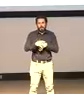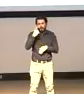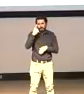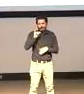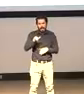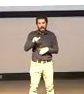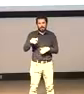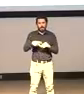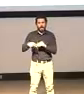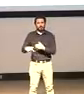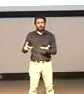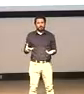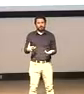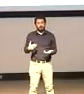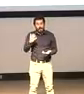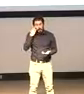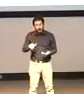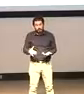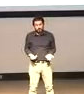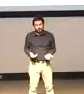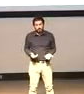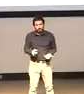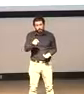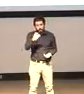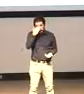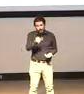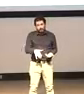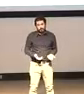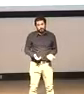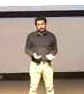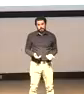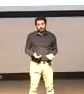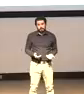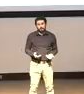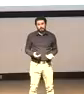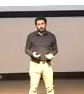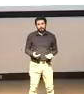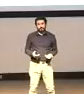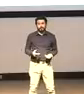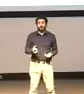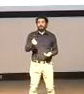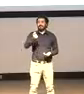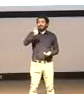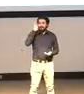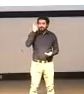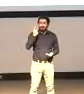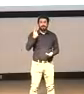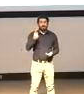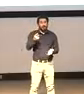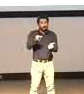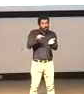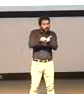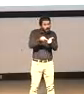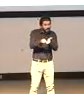to this degree. I know this, and you know this. At the end of the day, all of us, all of